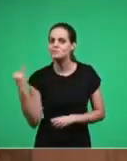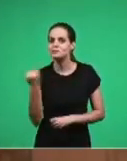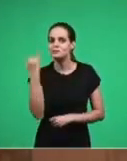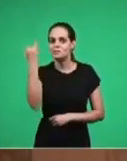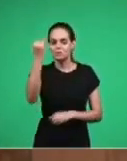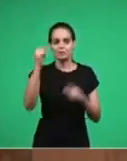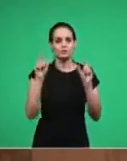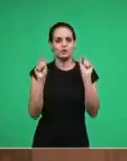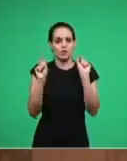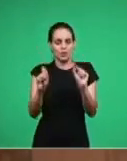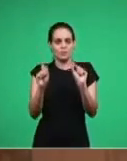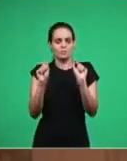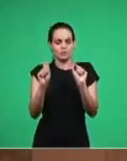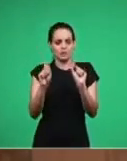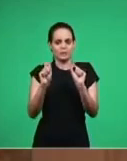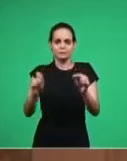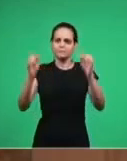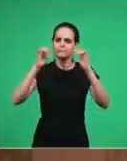What is the most important